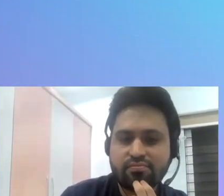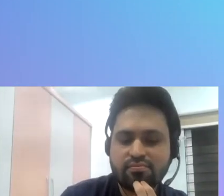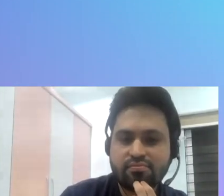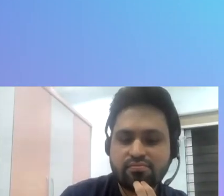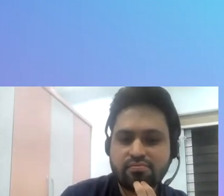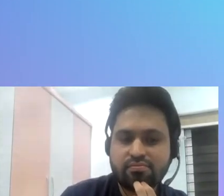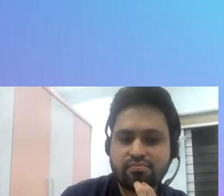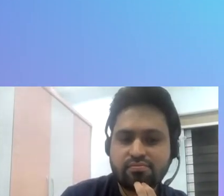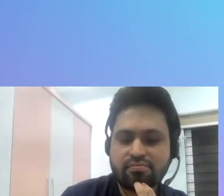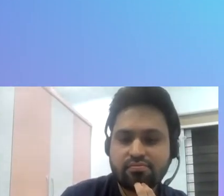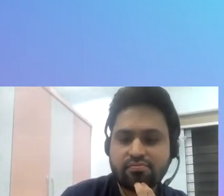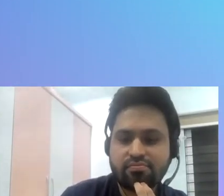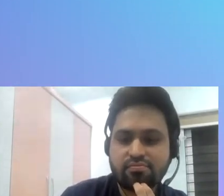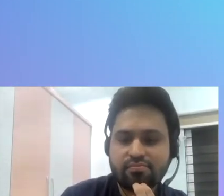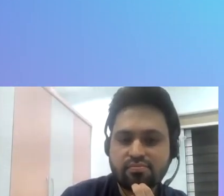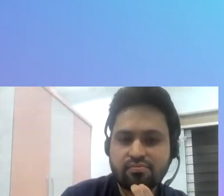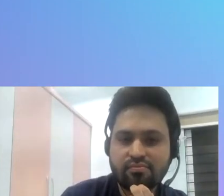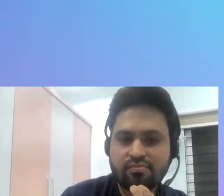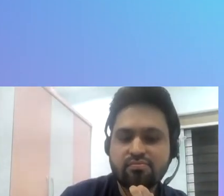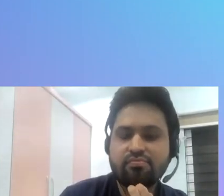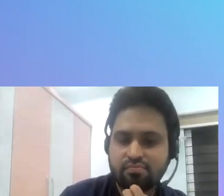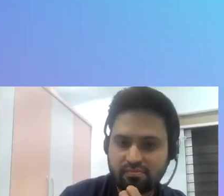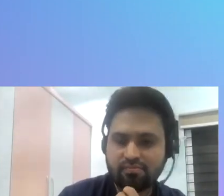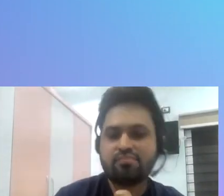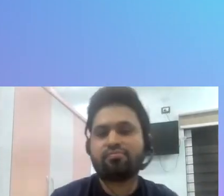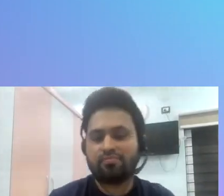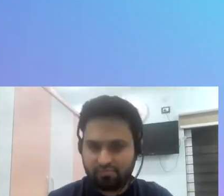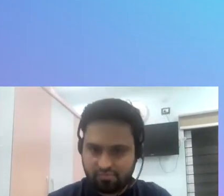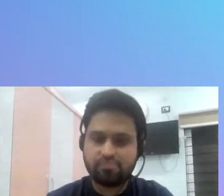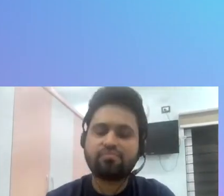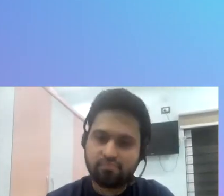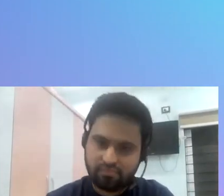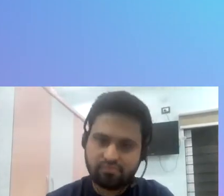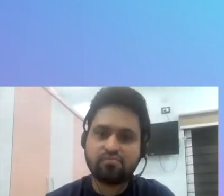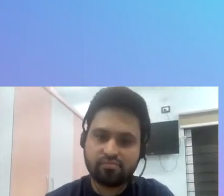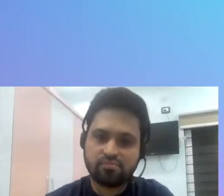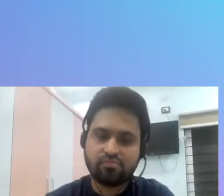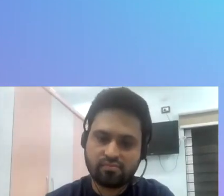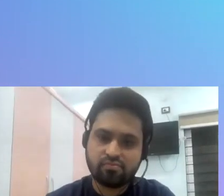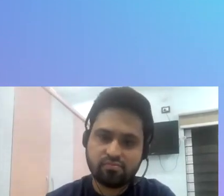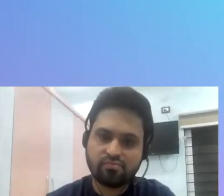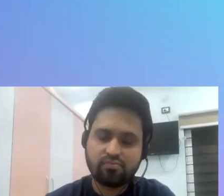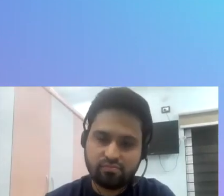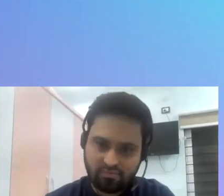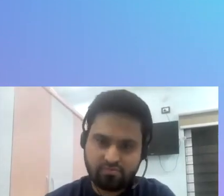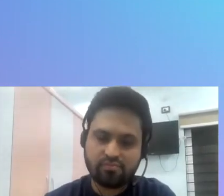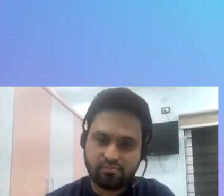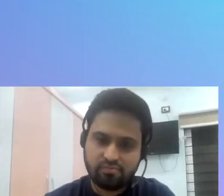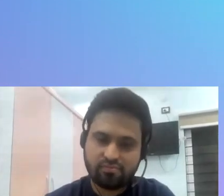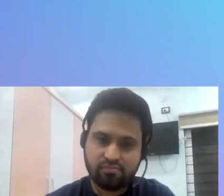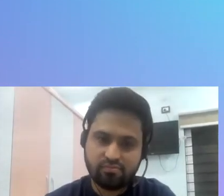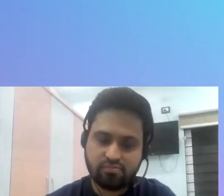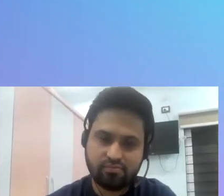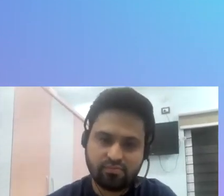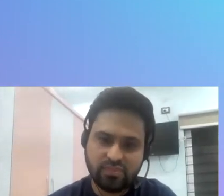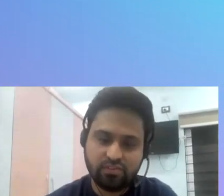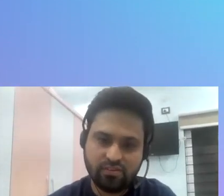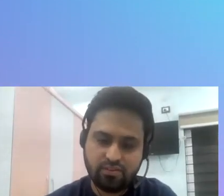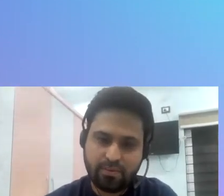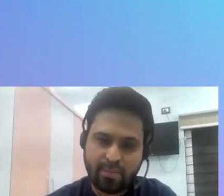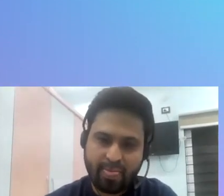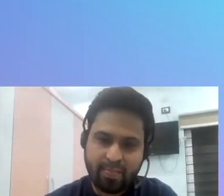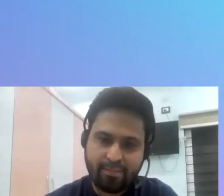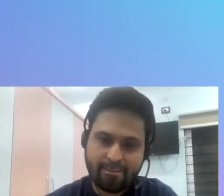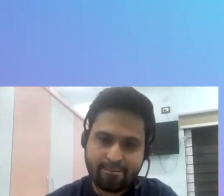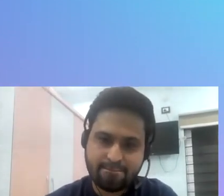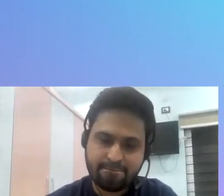actions that you can add into your CI/CD pipeline. So we have all sorts of API integrations. We have a CLI and the browser extension that's all included